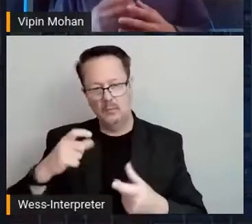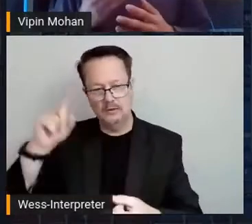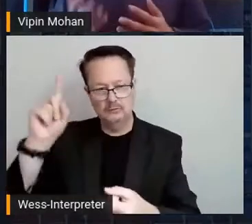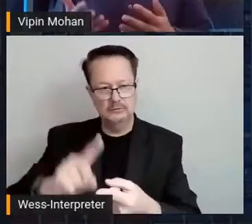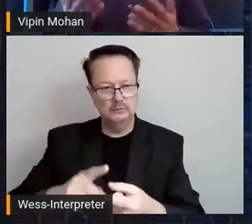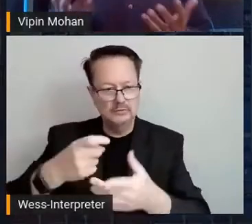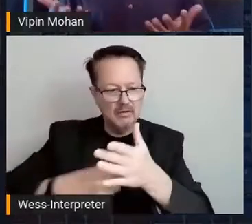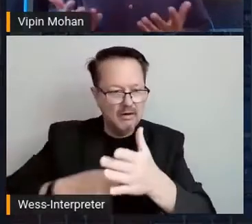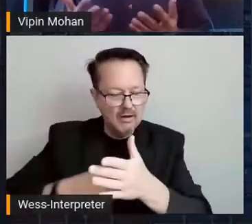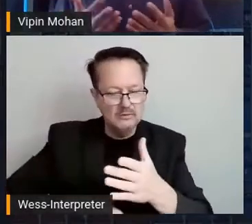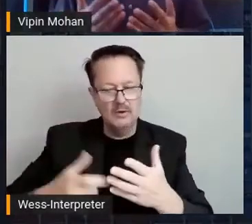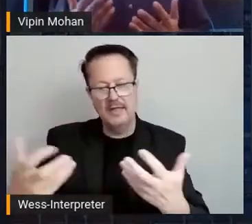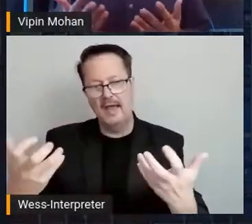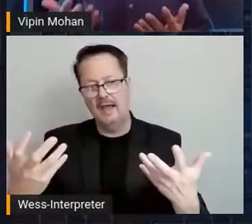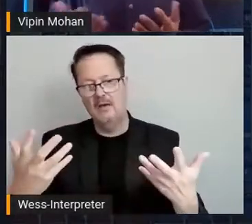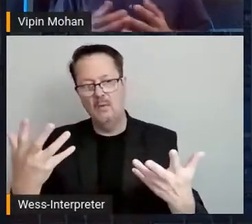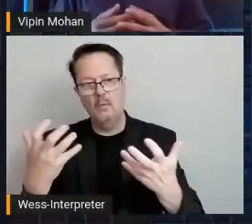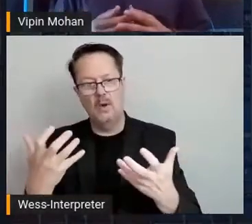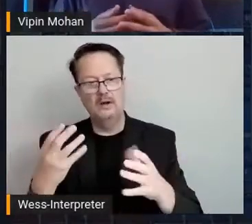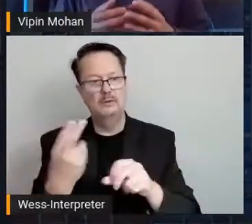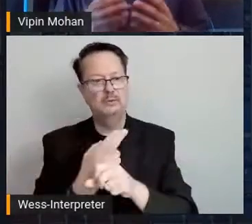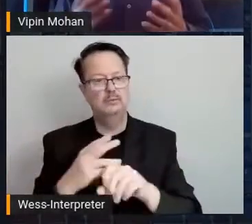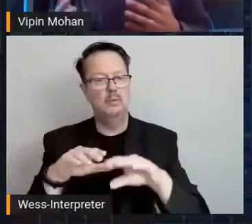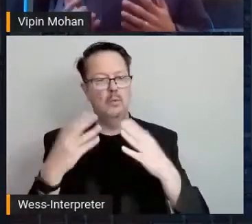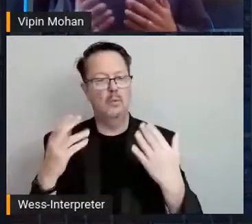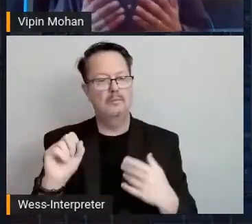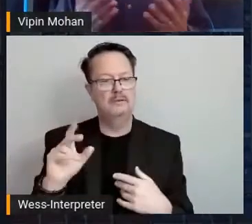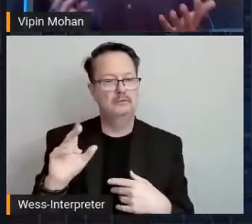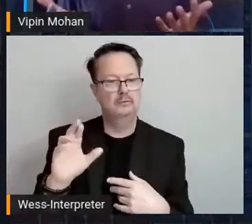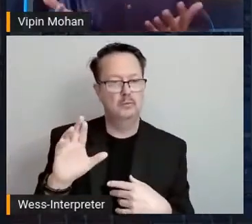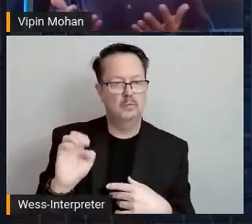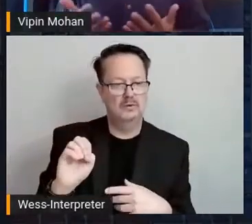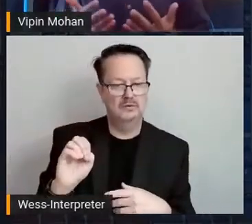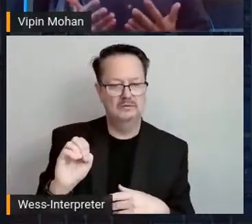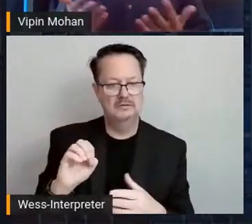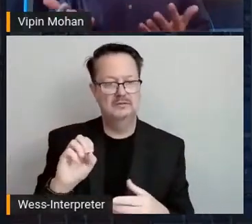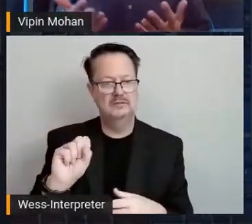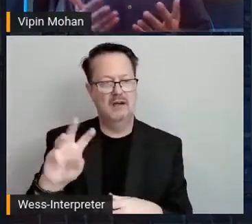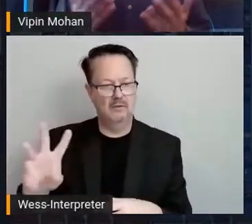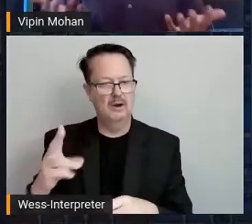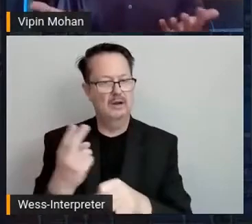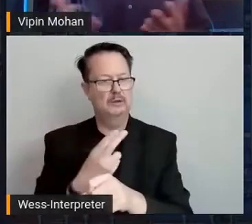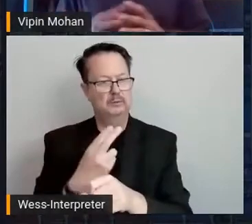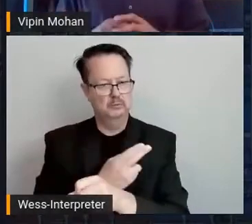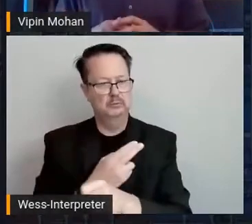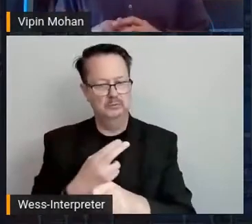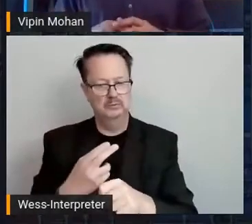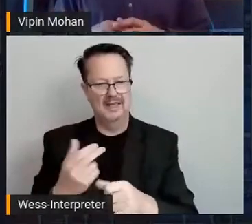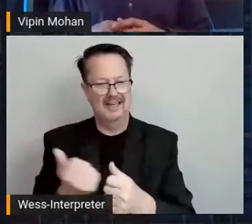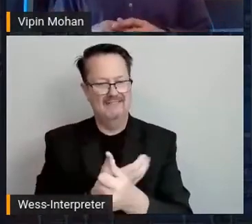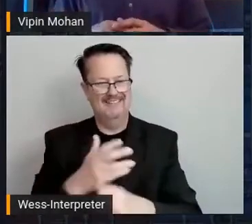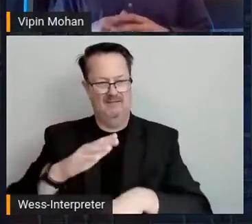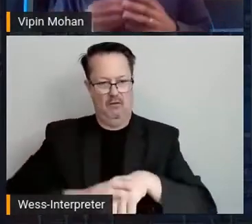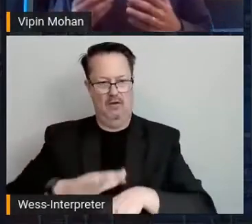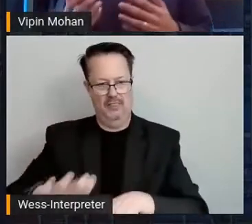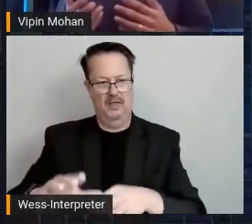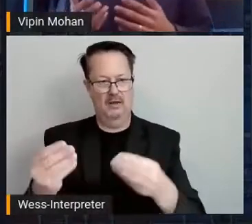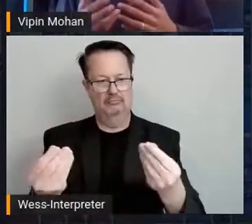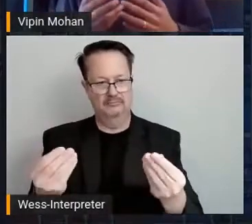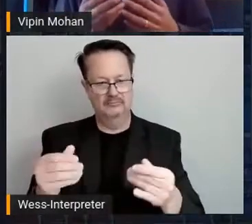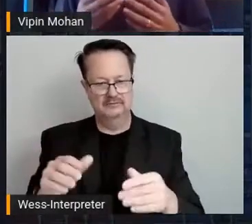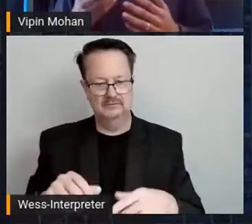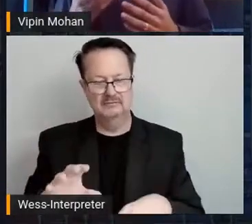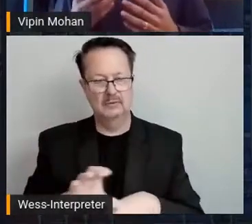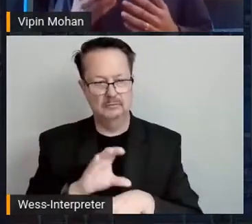they have a desire to use open source software and leverage all of the aspects of that stack on premises. There are also